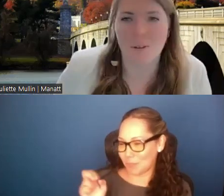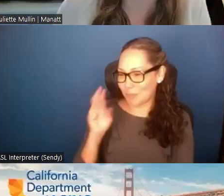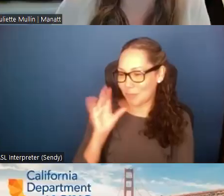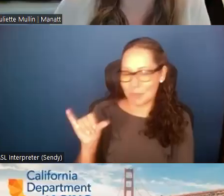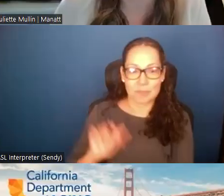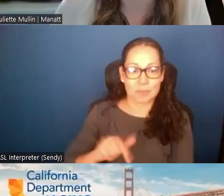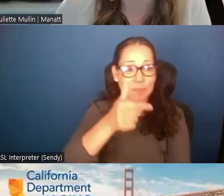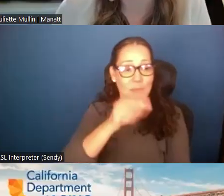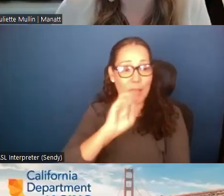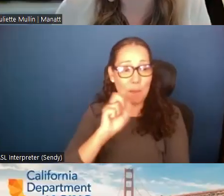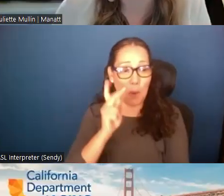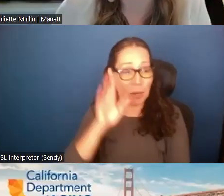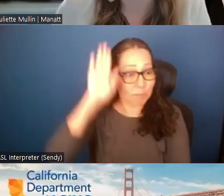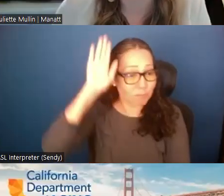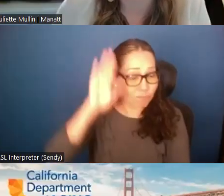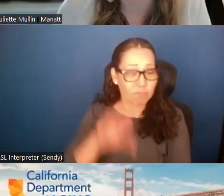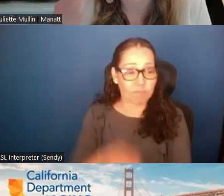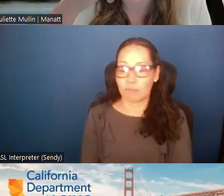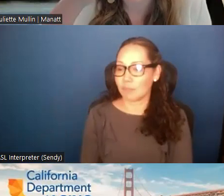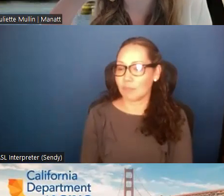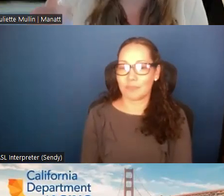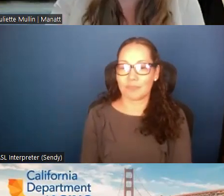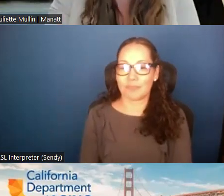Mark, I see you have your hand raised. Yeah, just one.